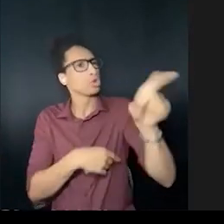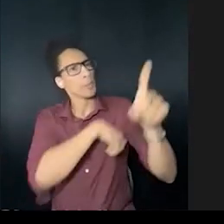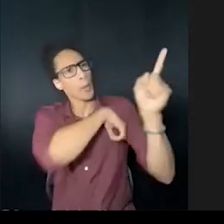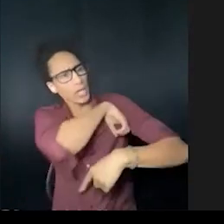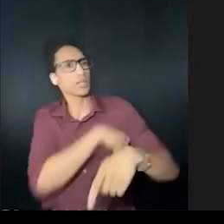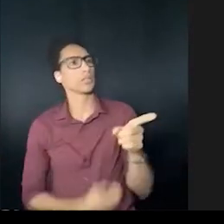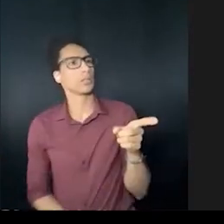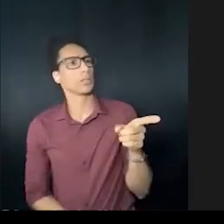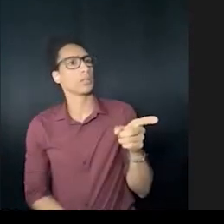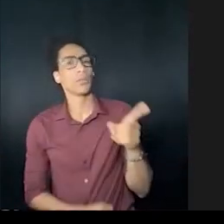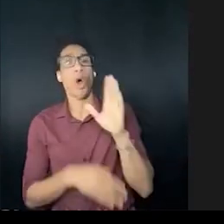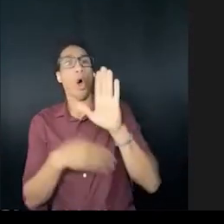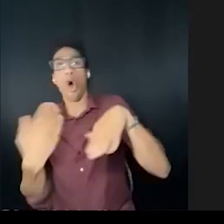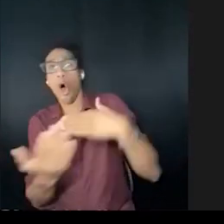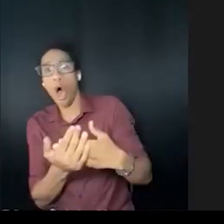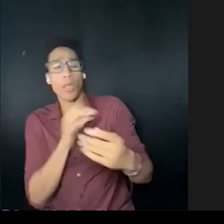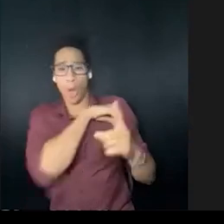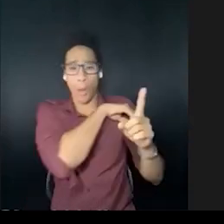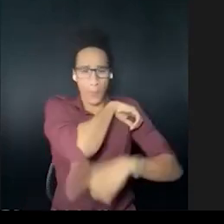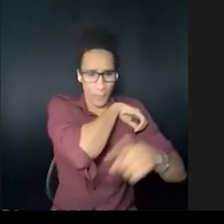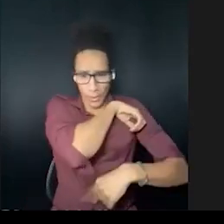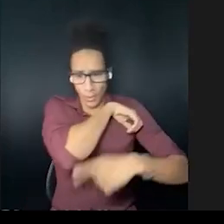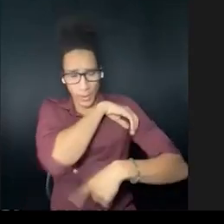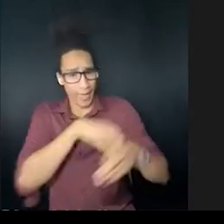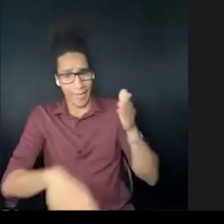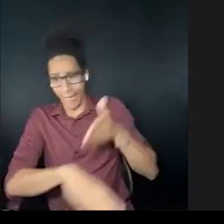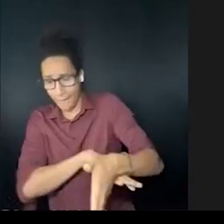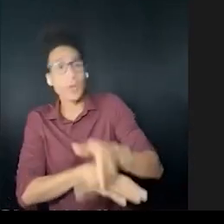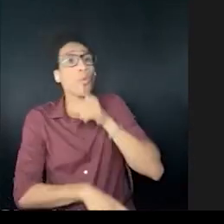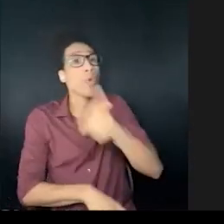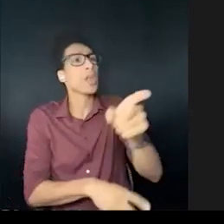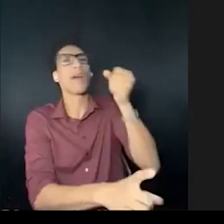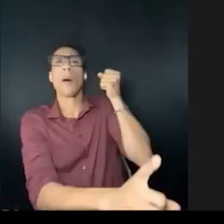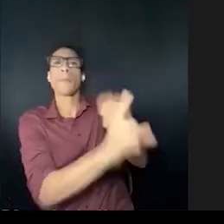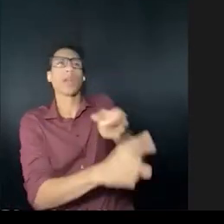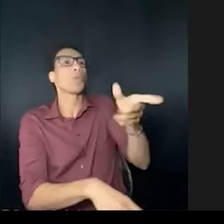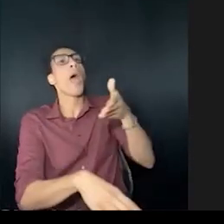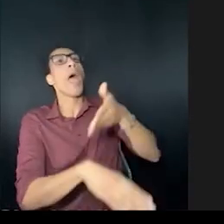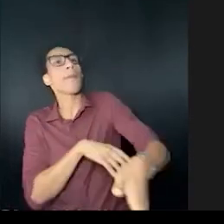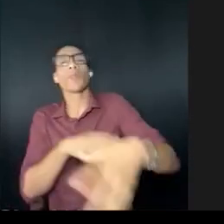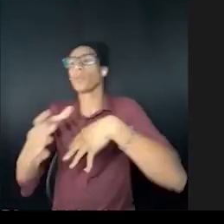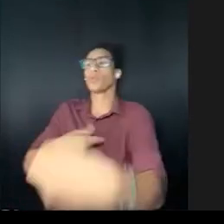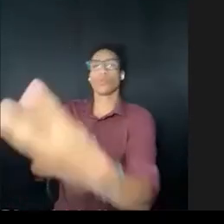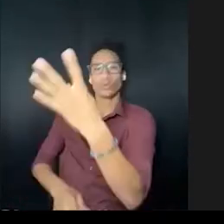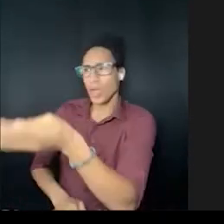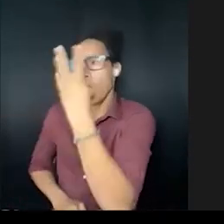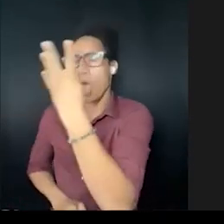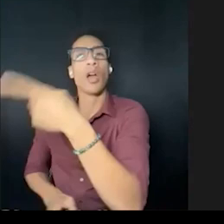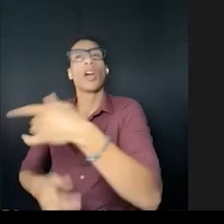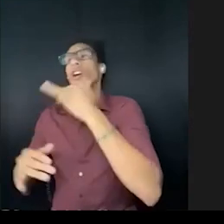you get out. But I think a lot of it is like, I've been this great person. I want to get out. You